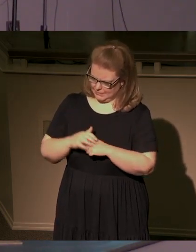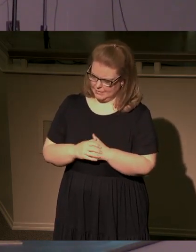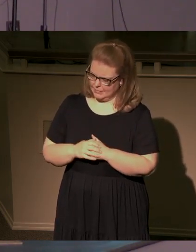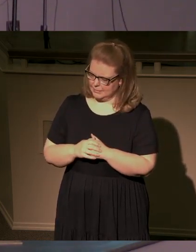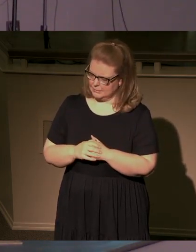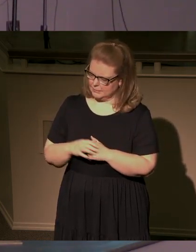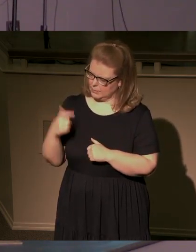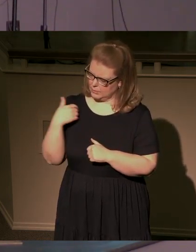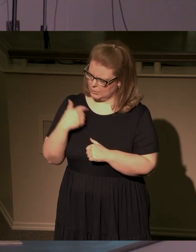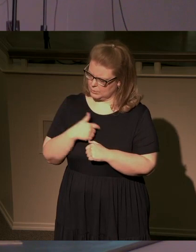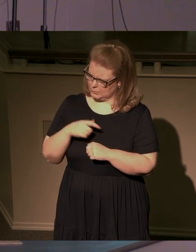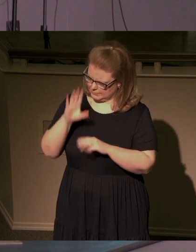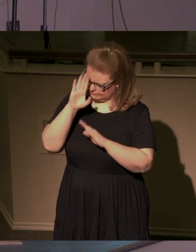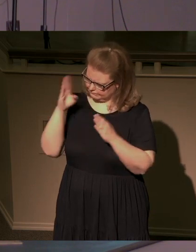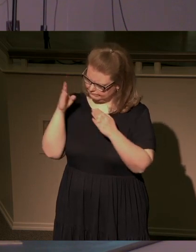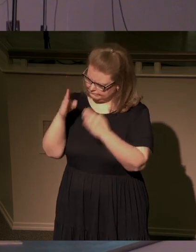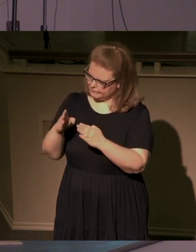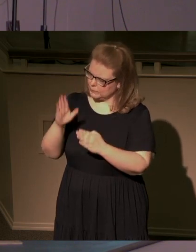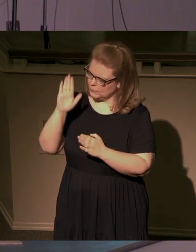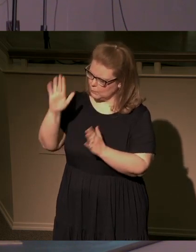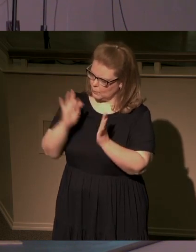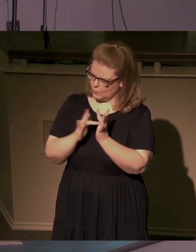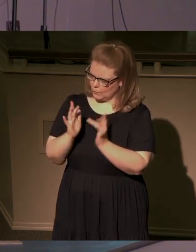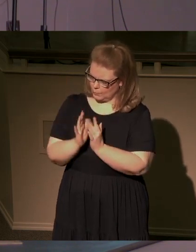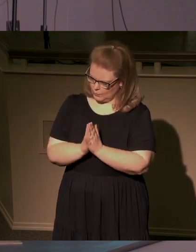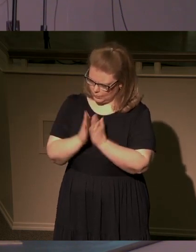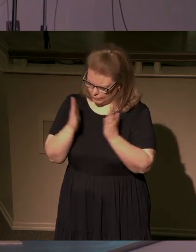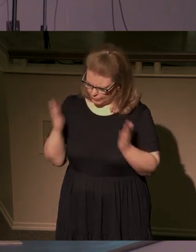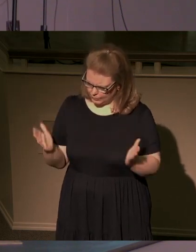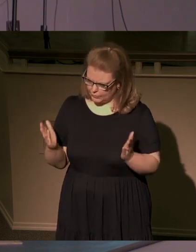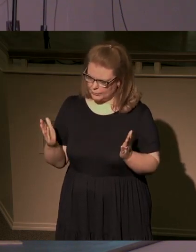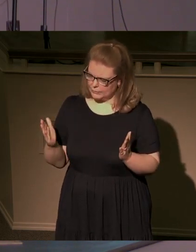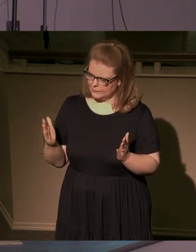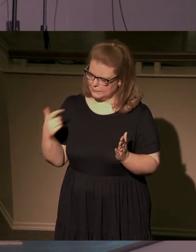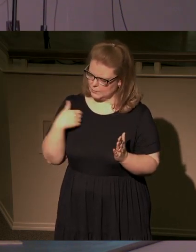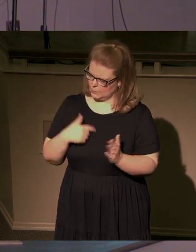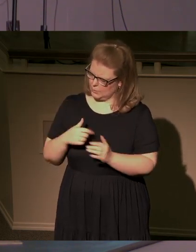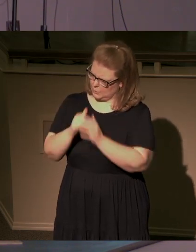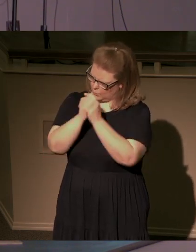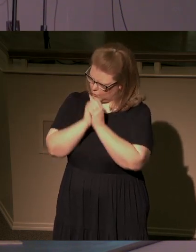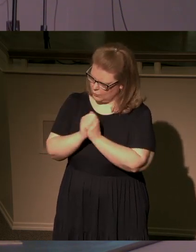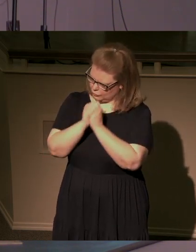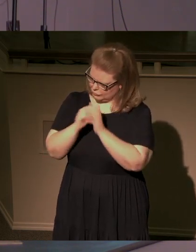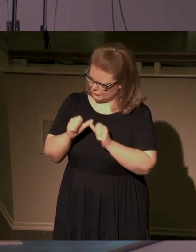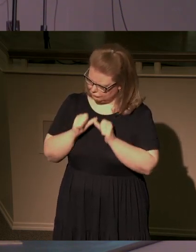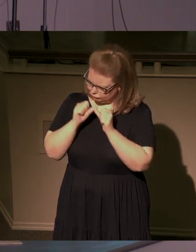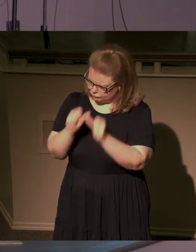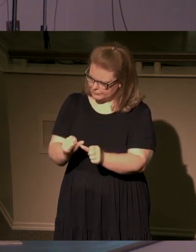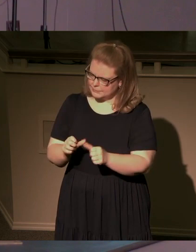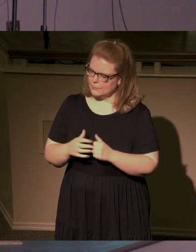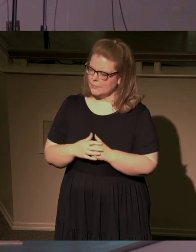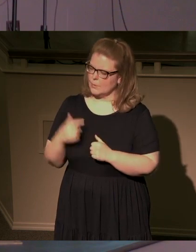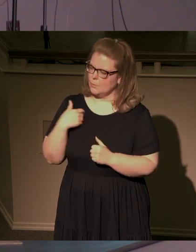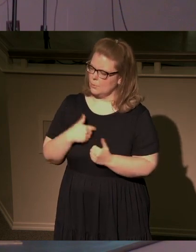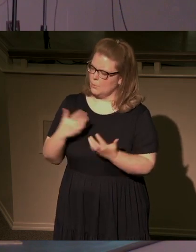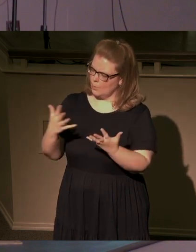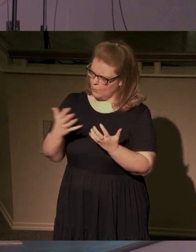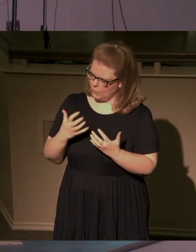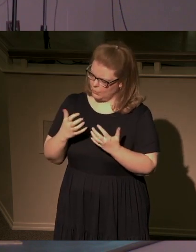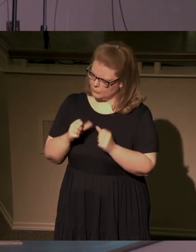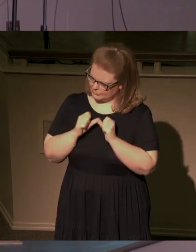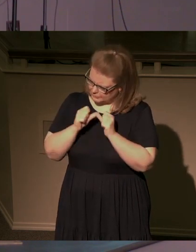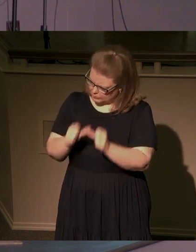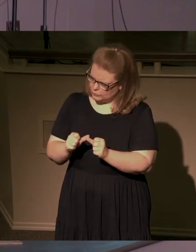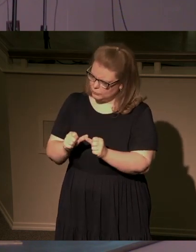Lord, as we turn our attention to Your Word, as we continue in our worship, Lord, we want to continue to respond to